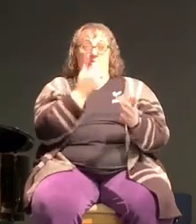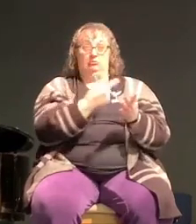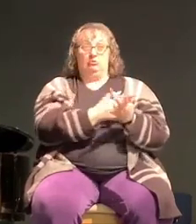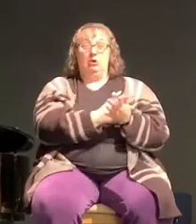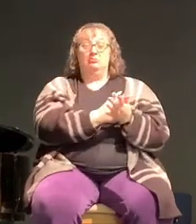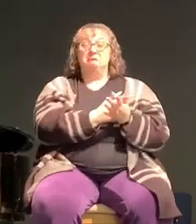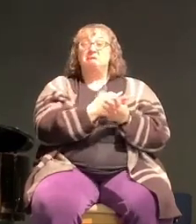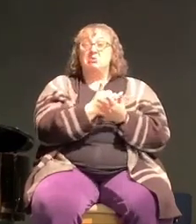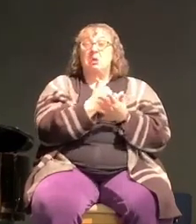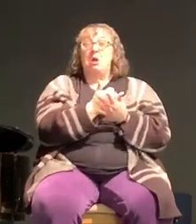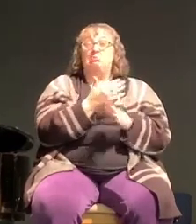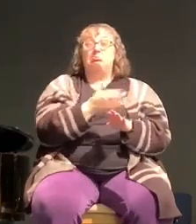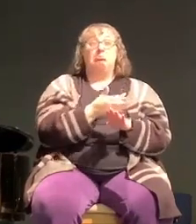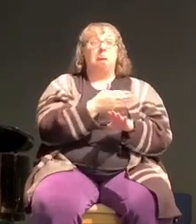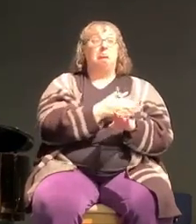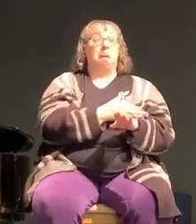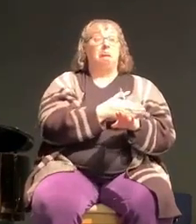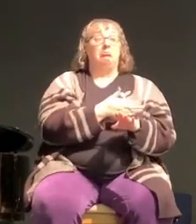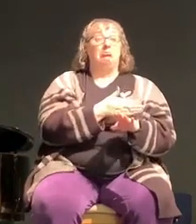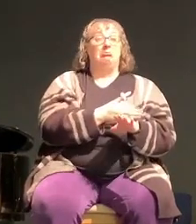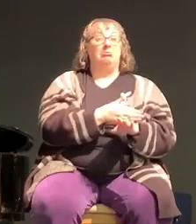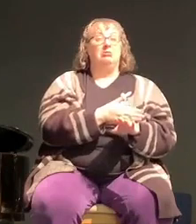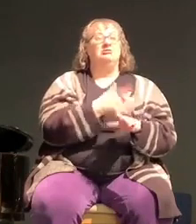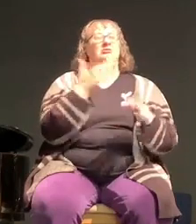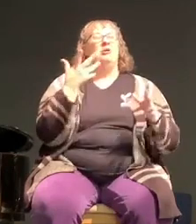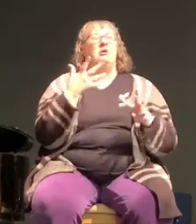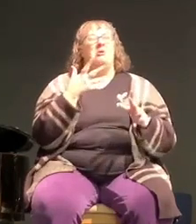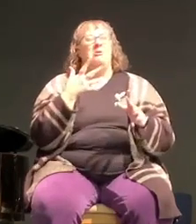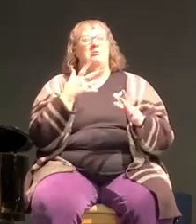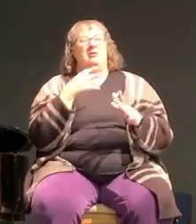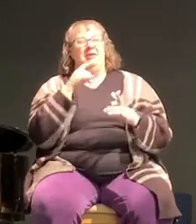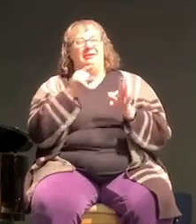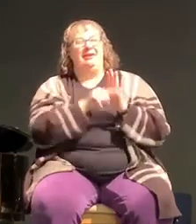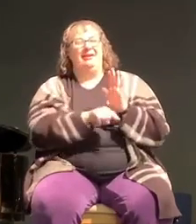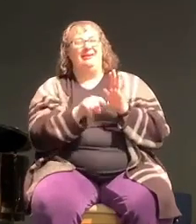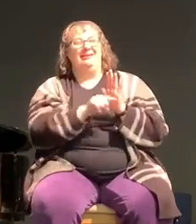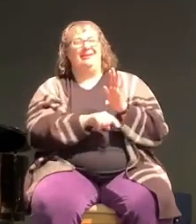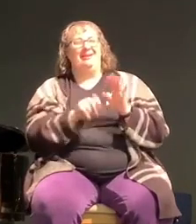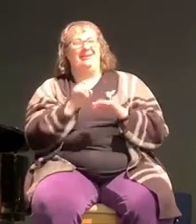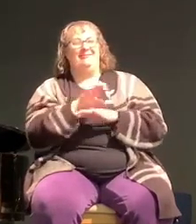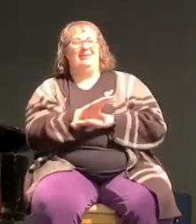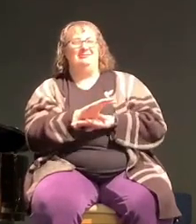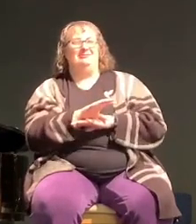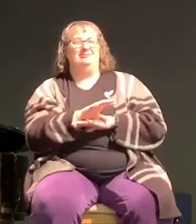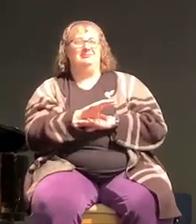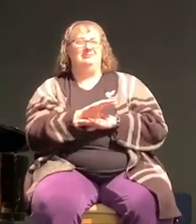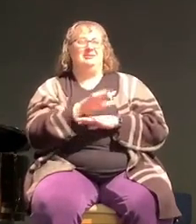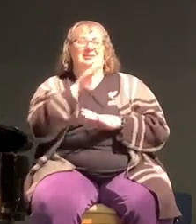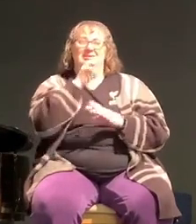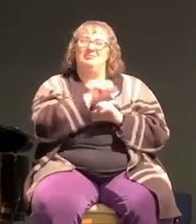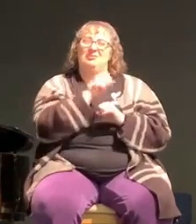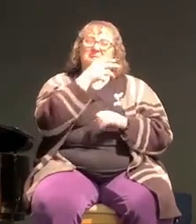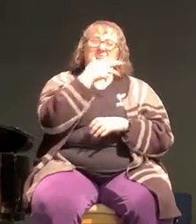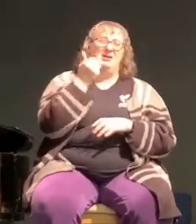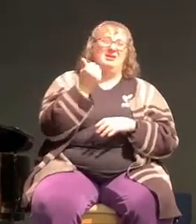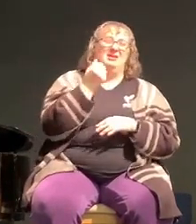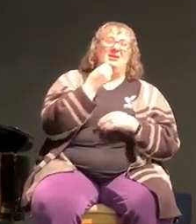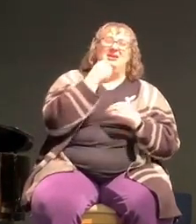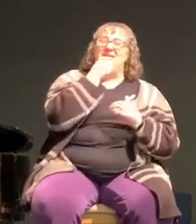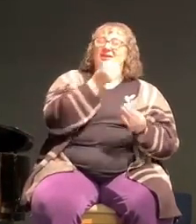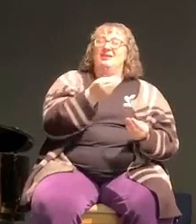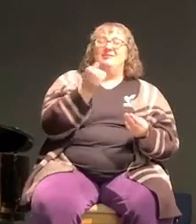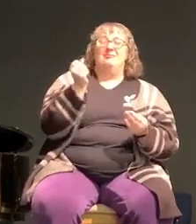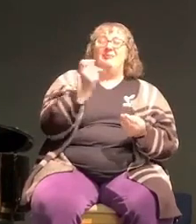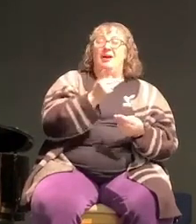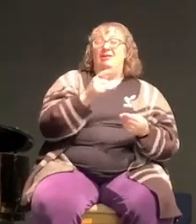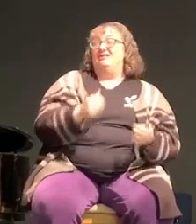it helped tremendously, but it had so many side effects. And it really didn't work to the best of its ability, and it didn't give her back